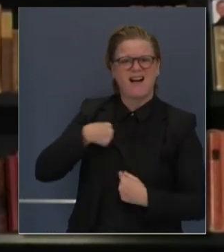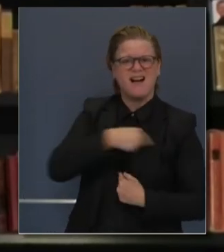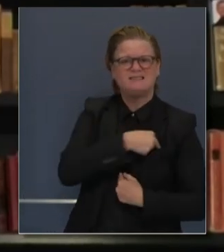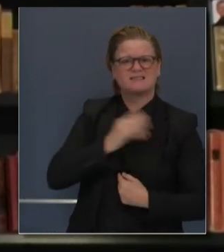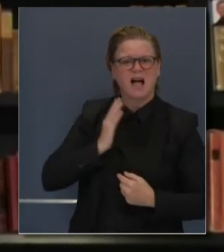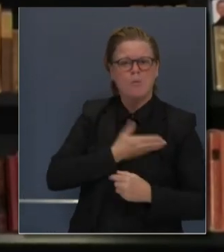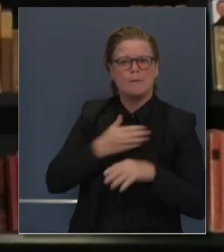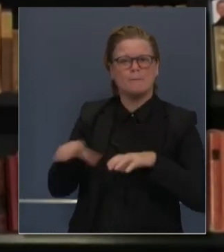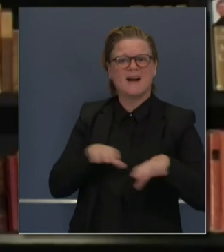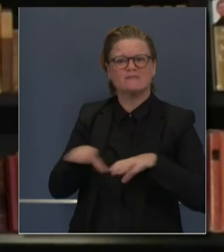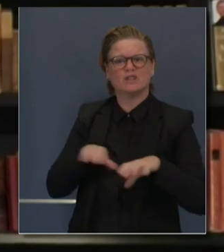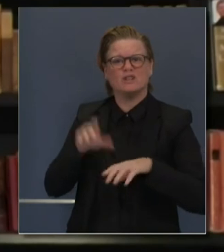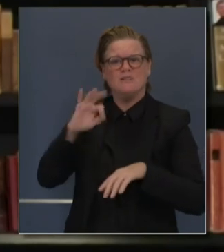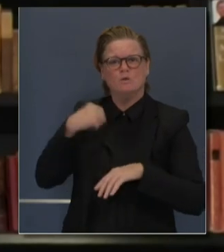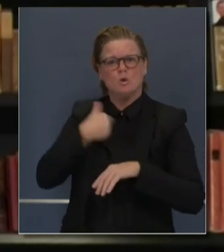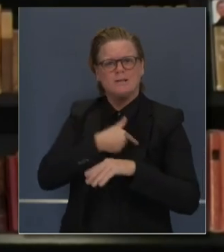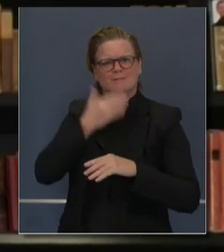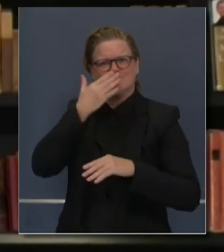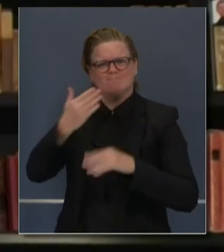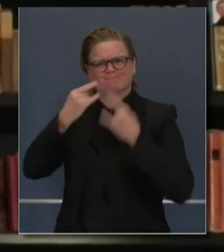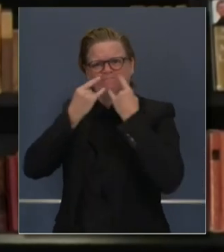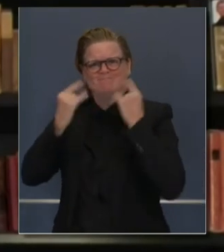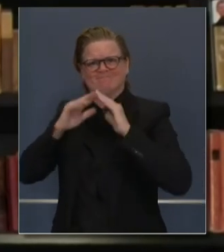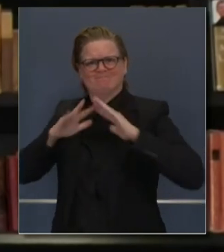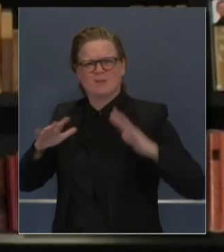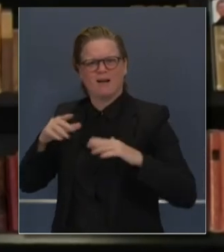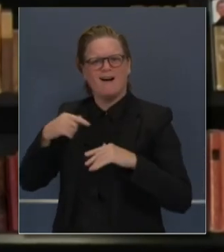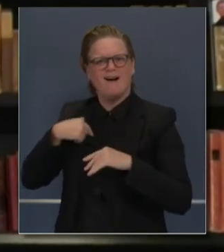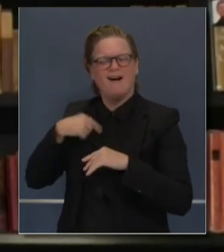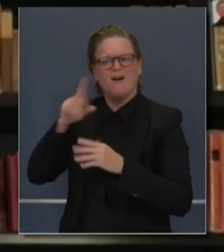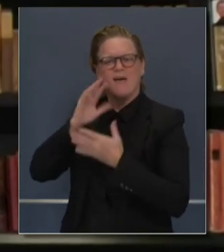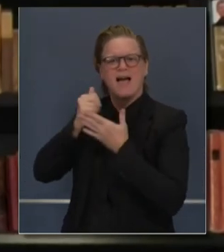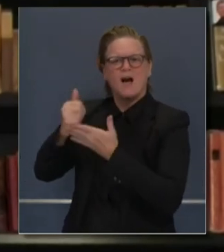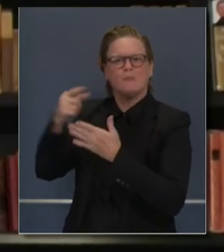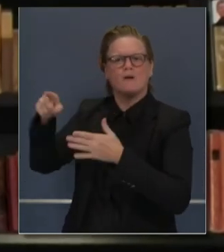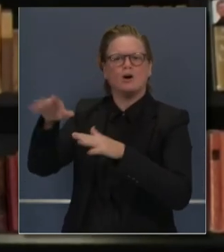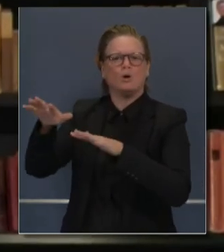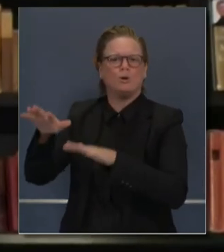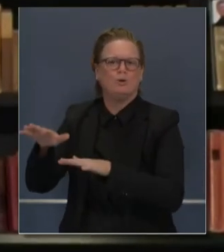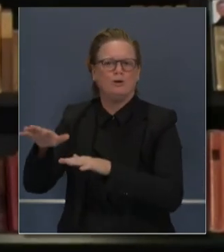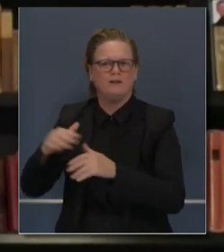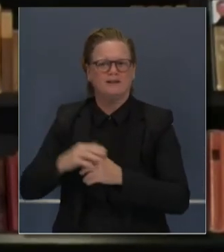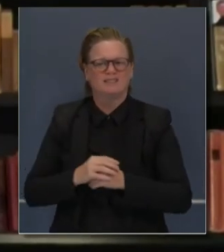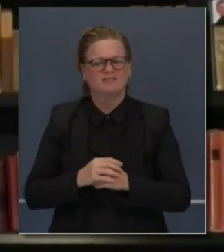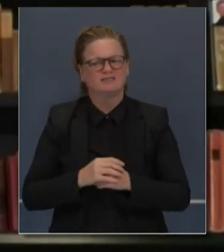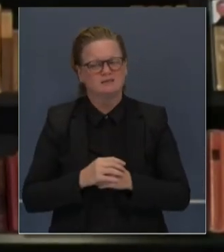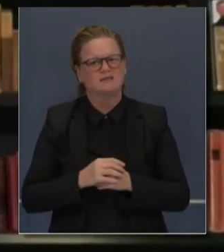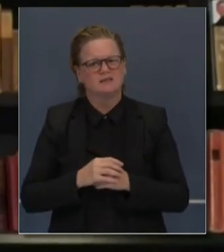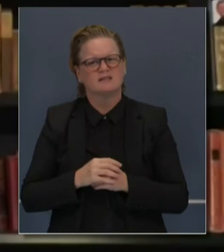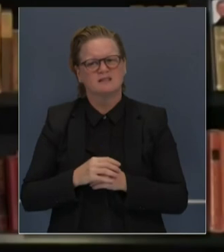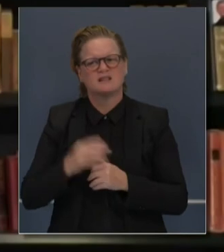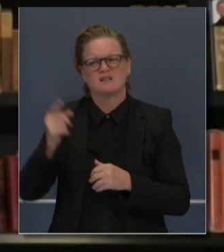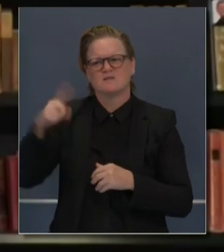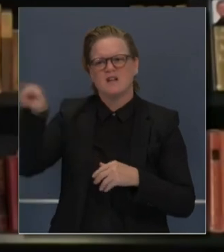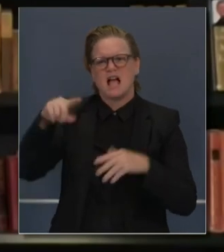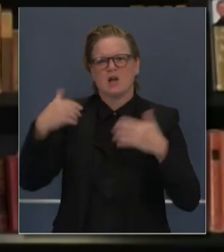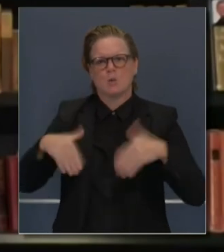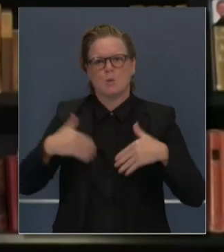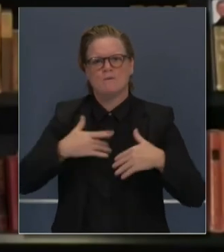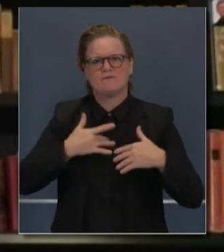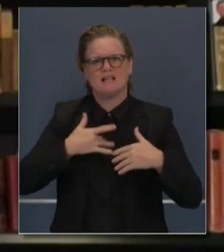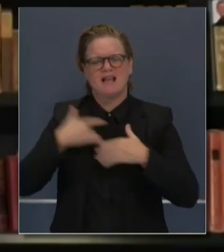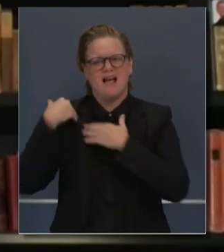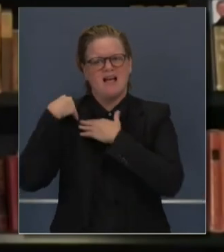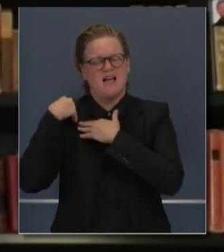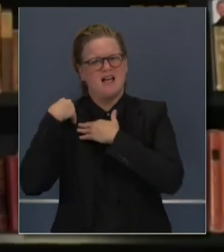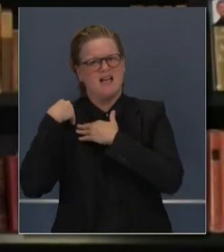deeply, how we recognize the deep responsibility they have and the